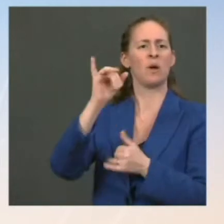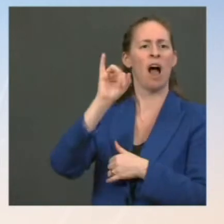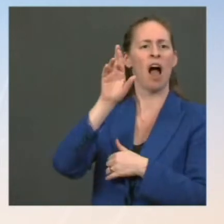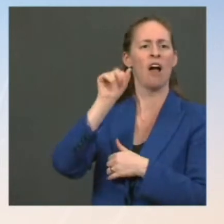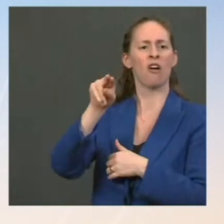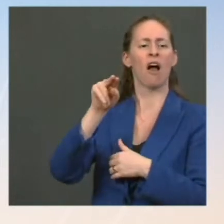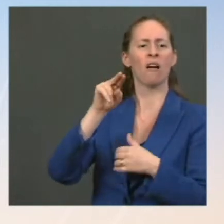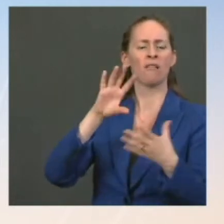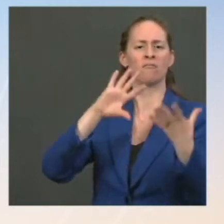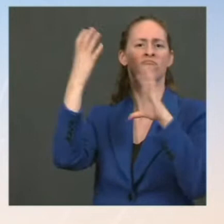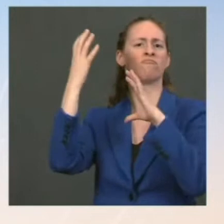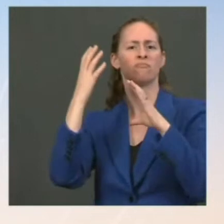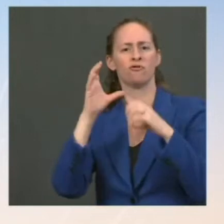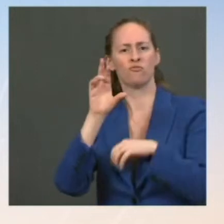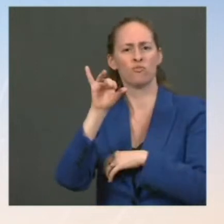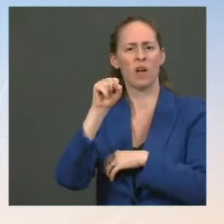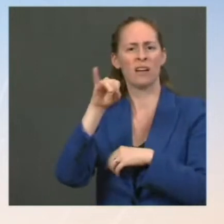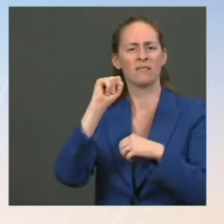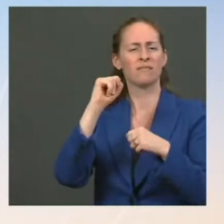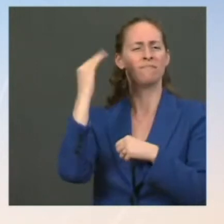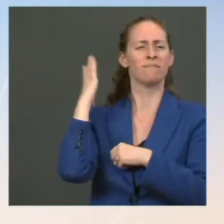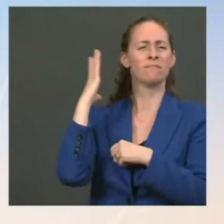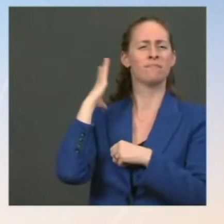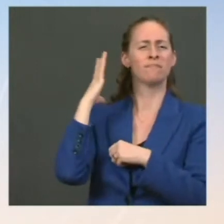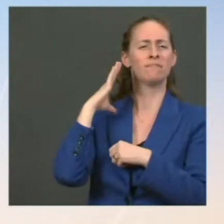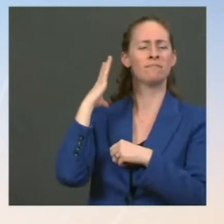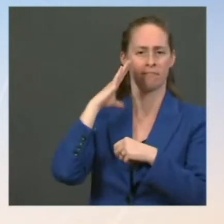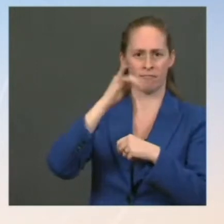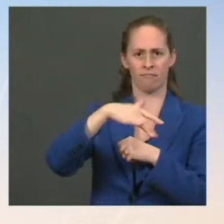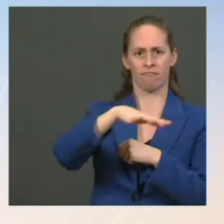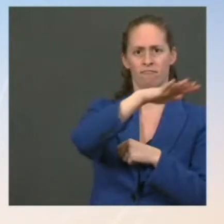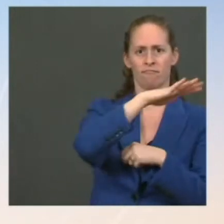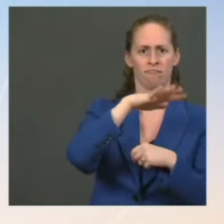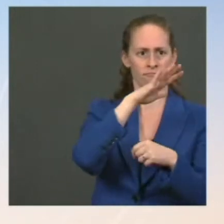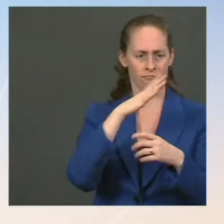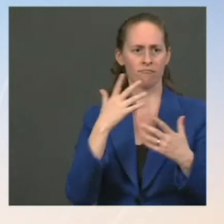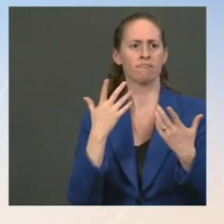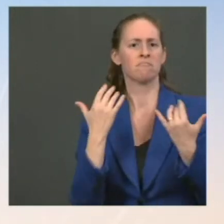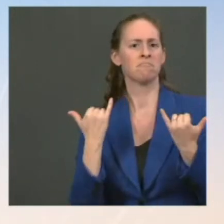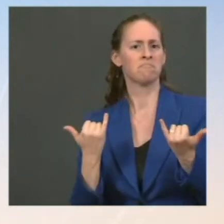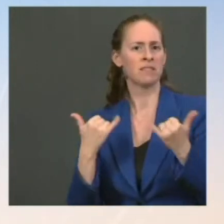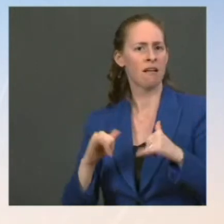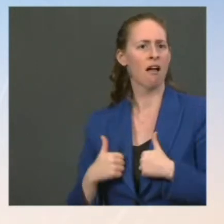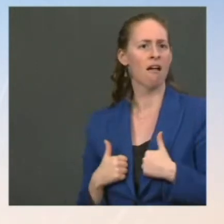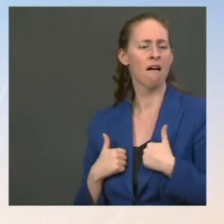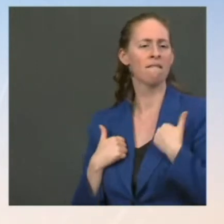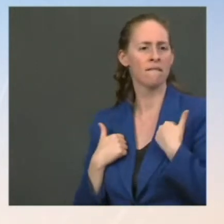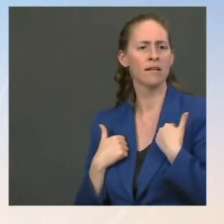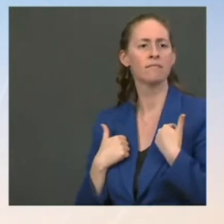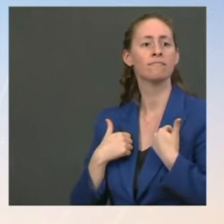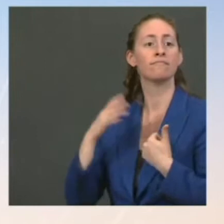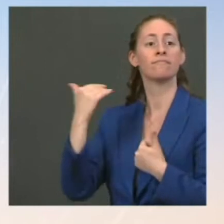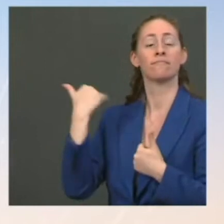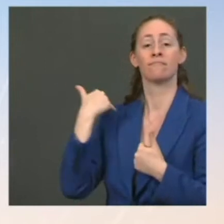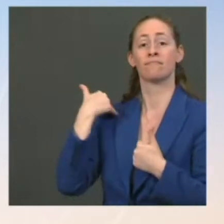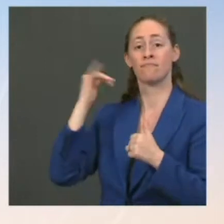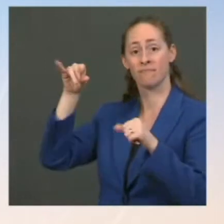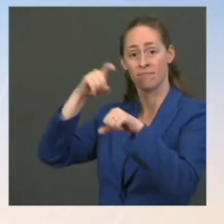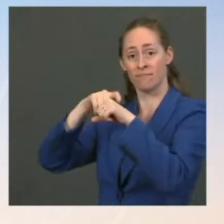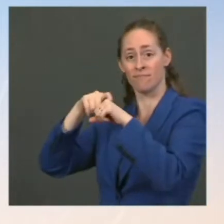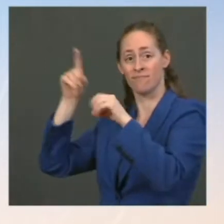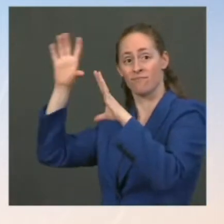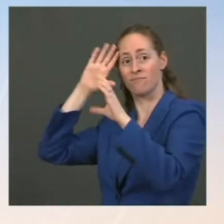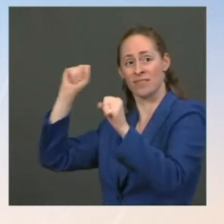President Biden was vice president at the time that this law was passed. this money has been depleted, and I just wanted to see